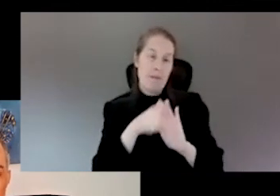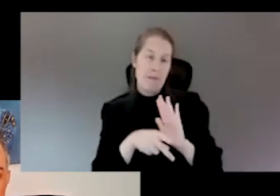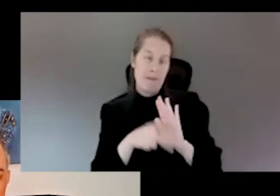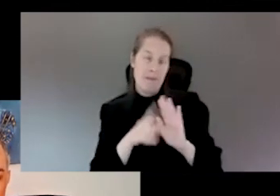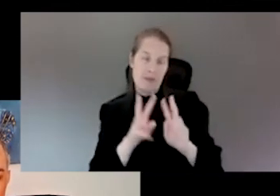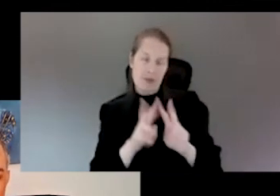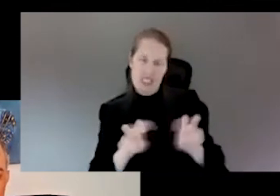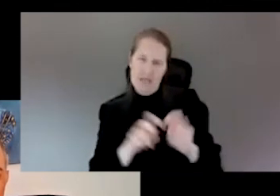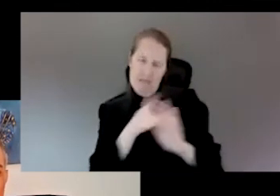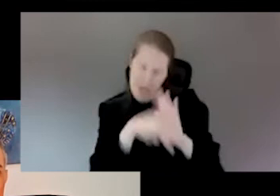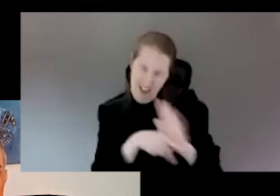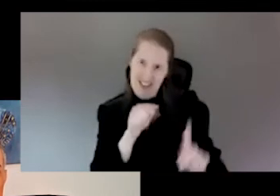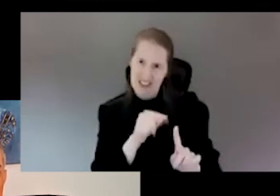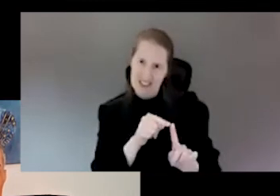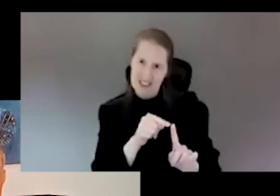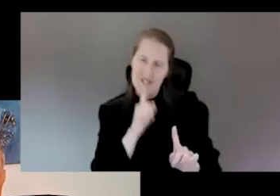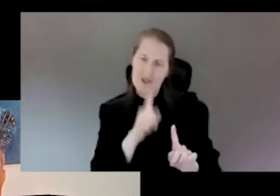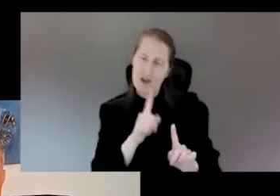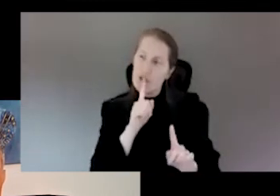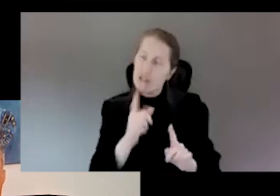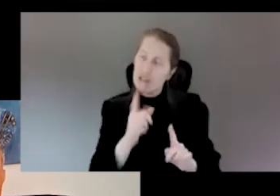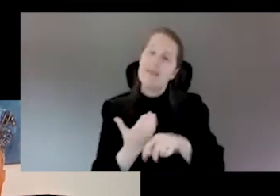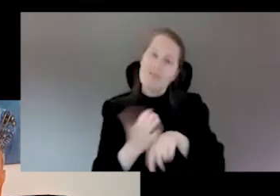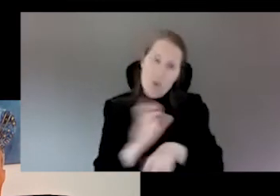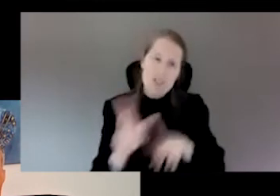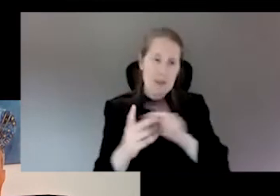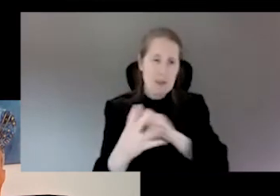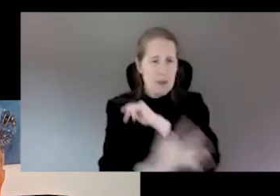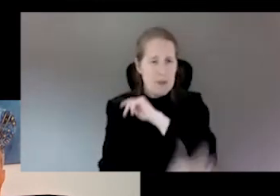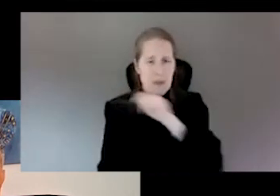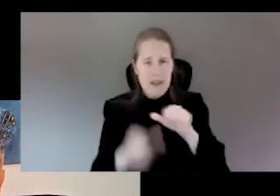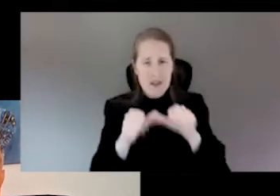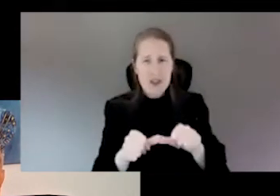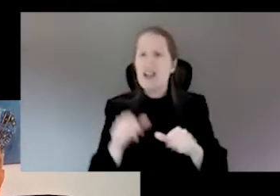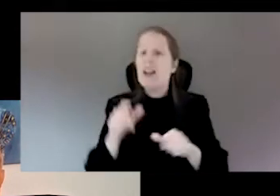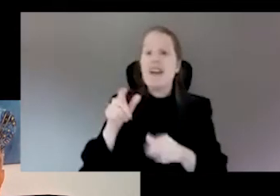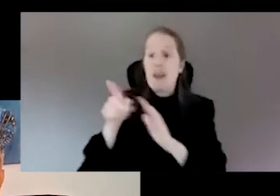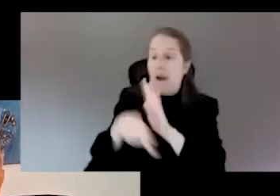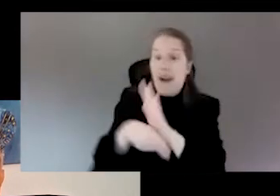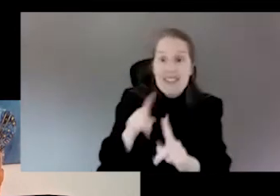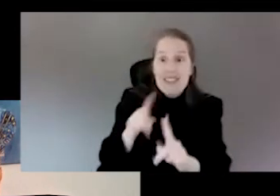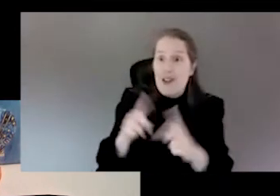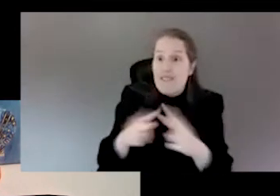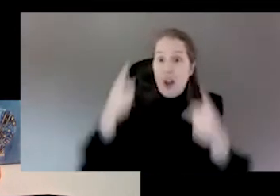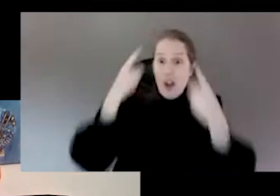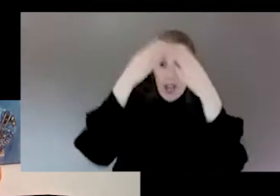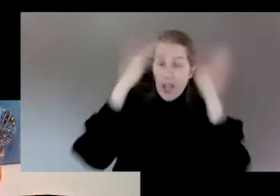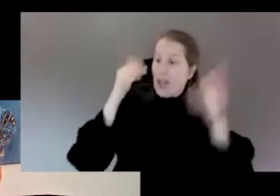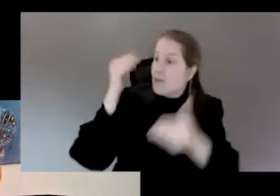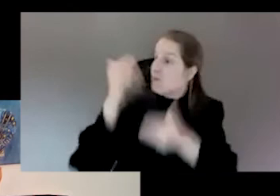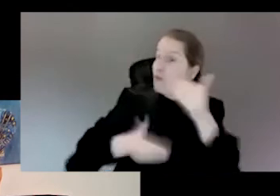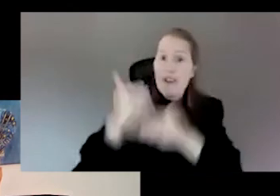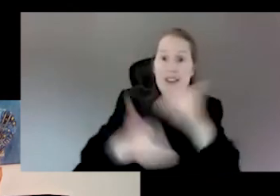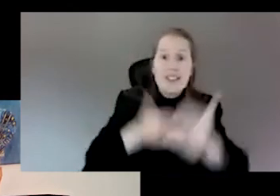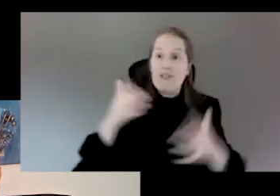keeping people impoverished. And these were progressive policies that we thought would